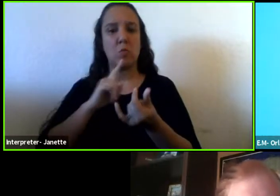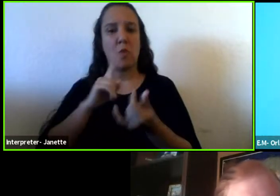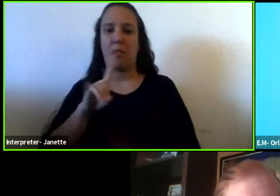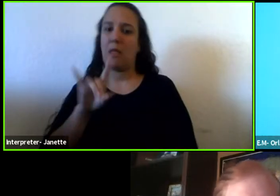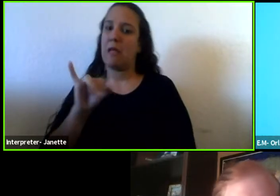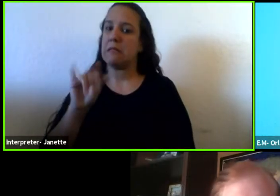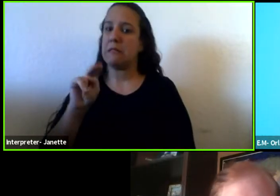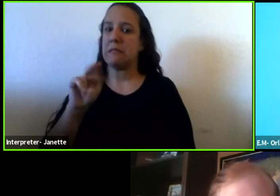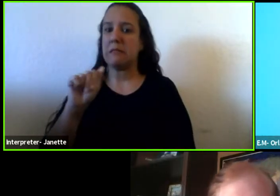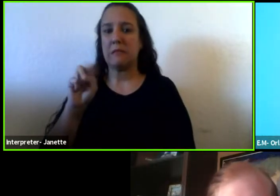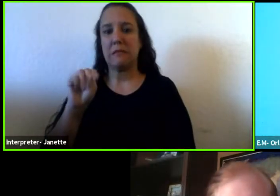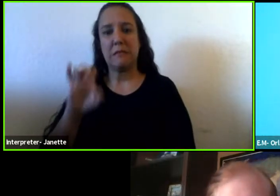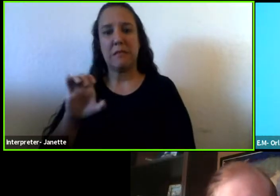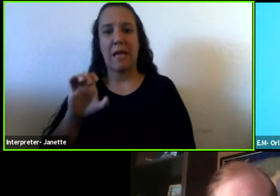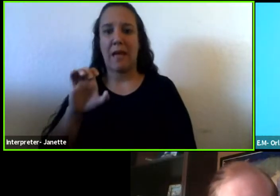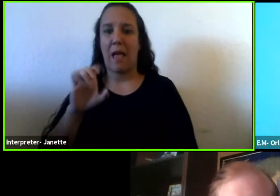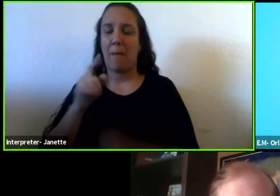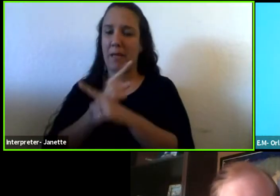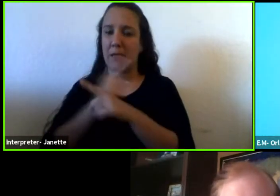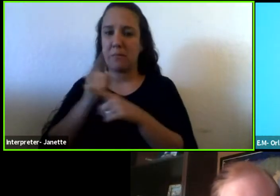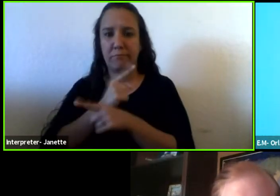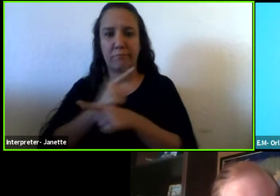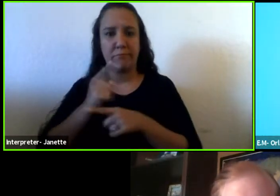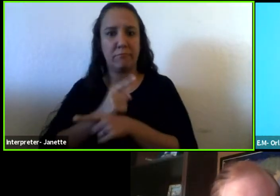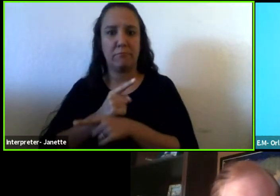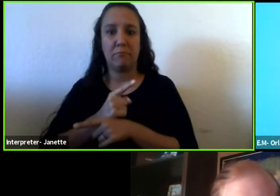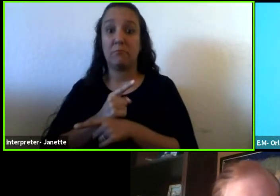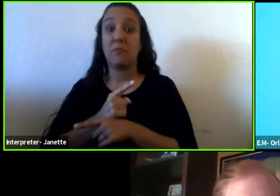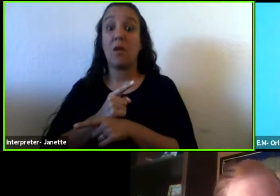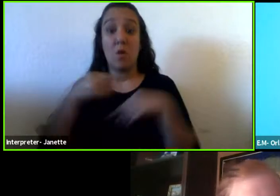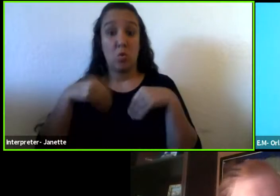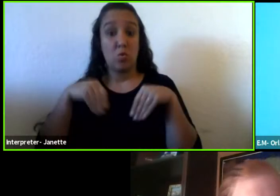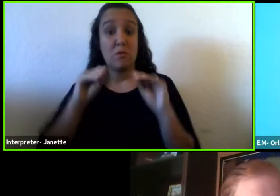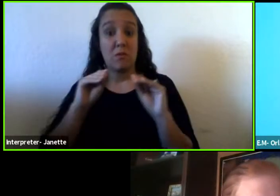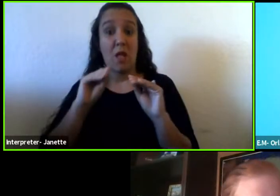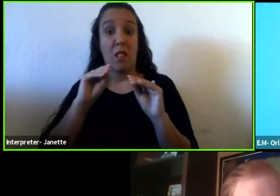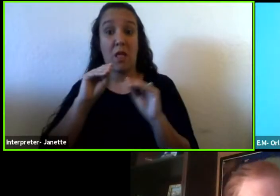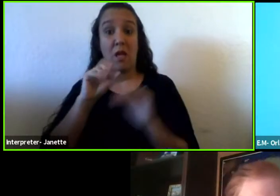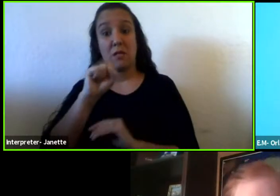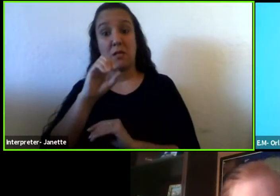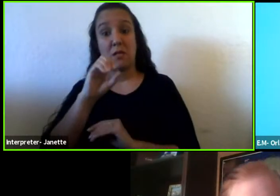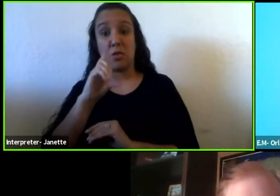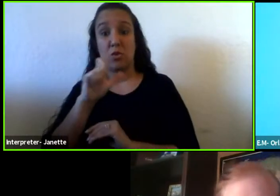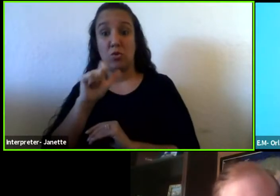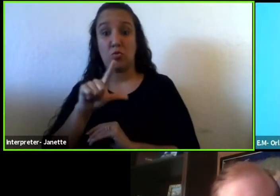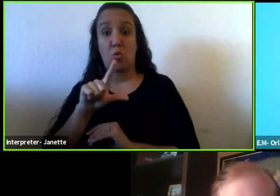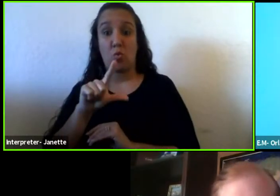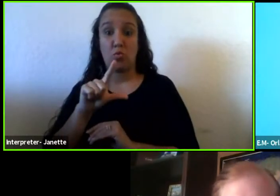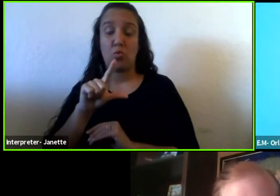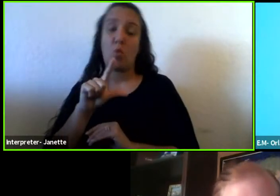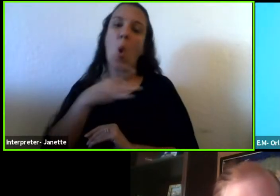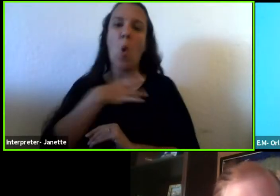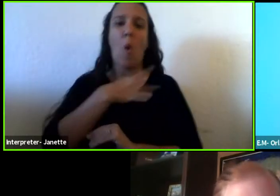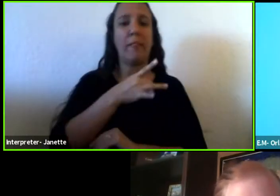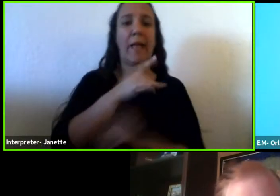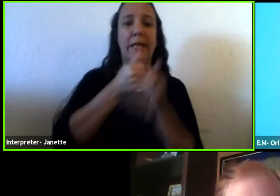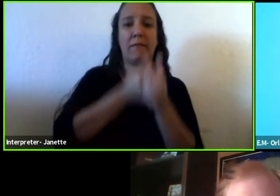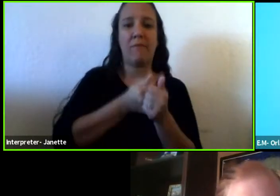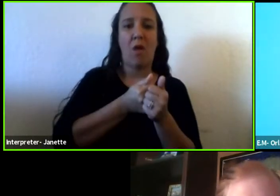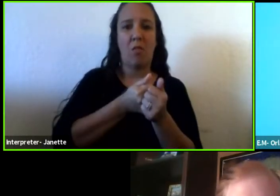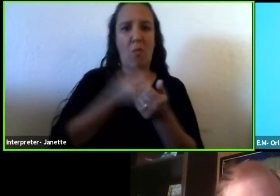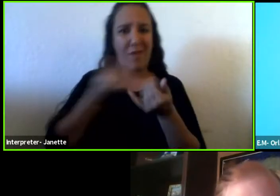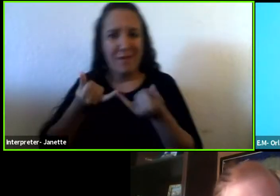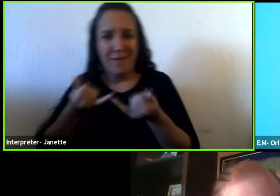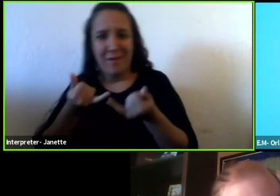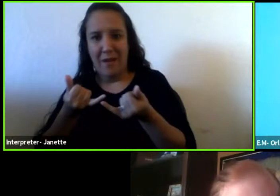about. Social selling on social networks used to be about getting likes and followers. Now social selling is